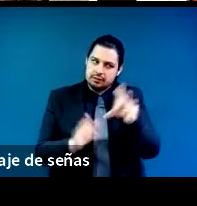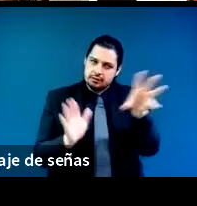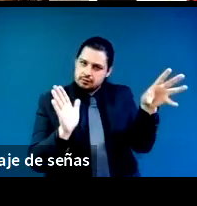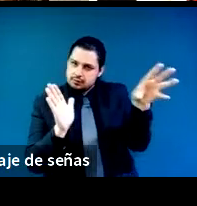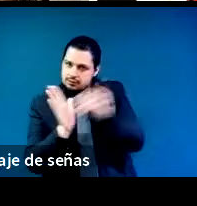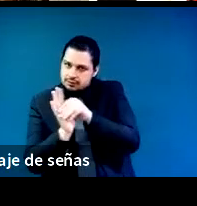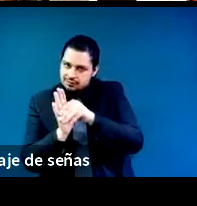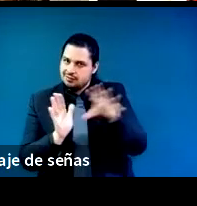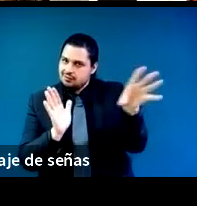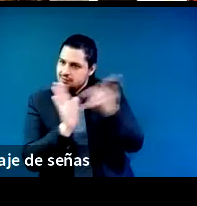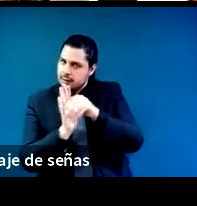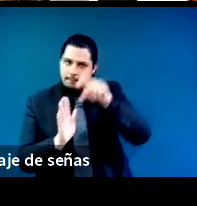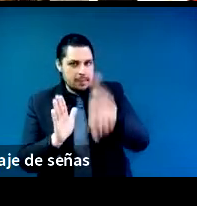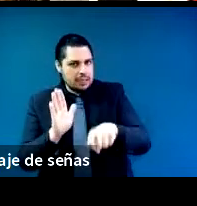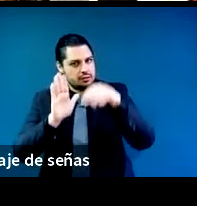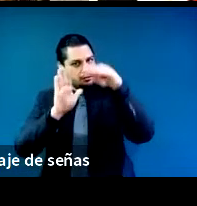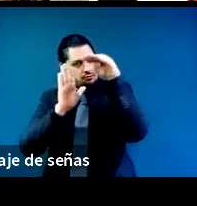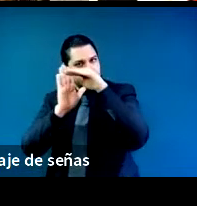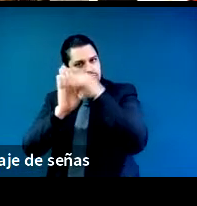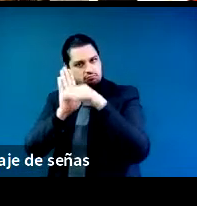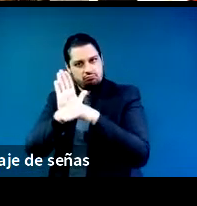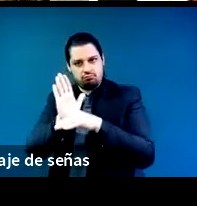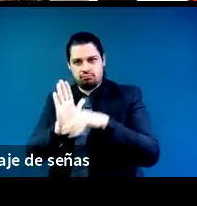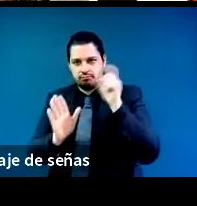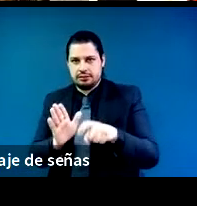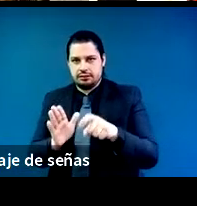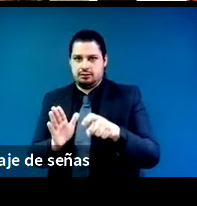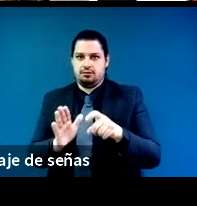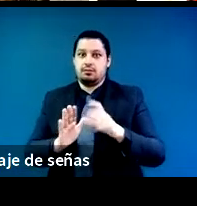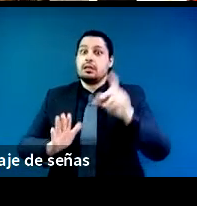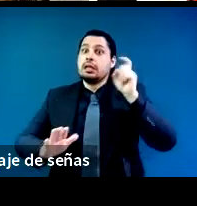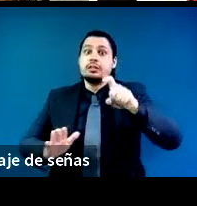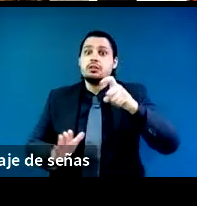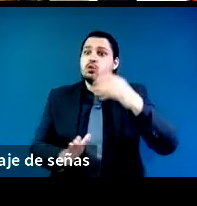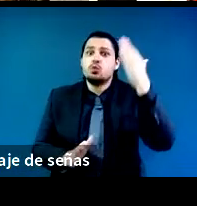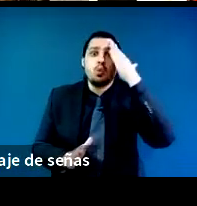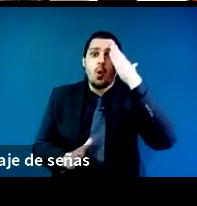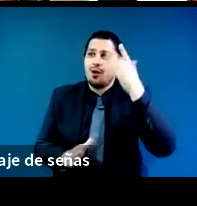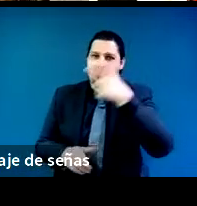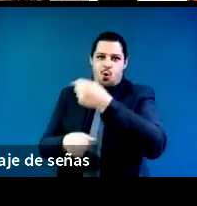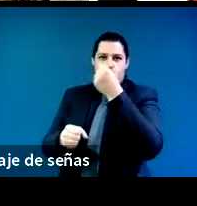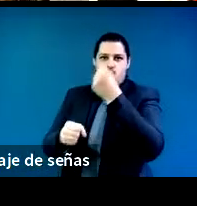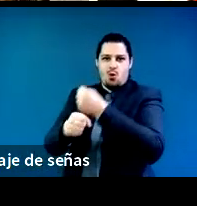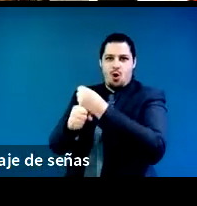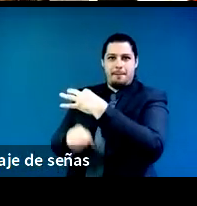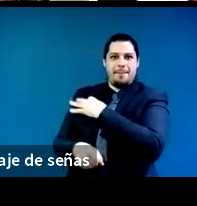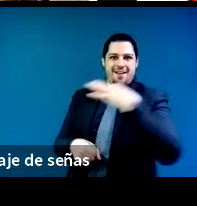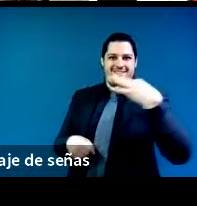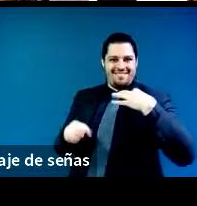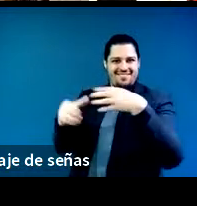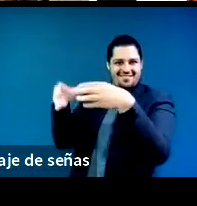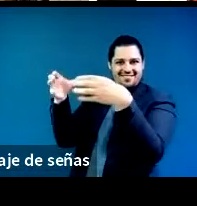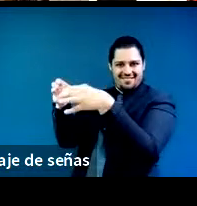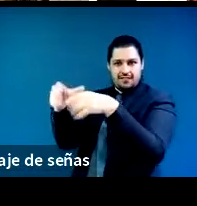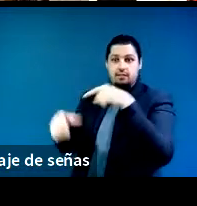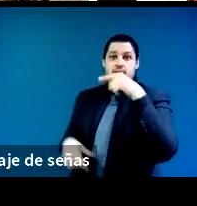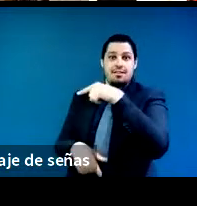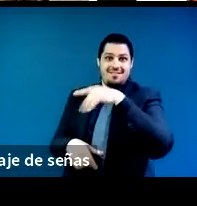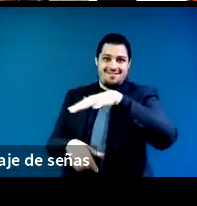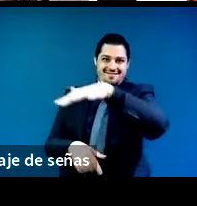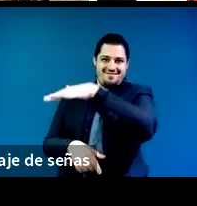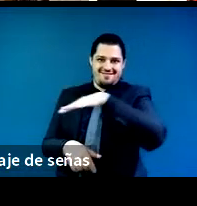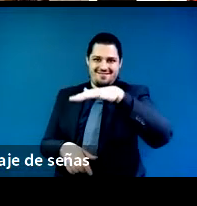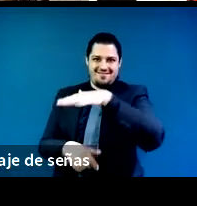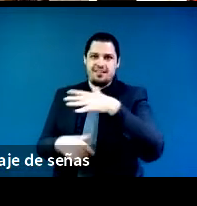to audit algorithms of the private sector. We do need global benchmarks that are endorsed by